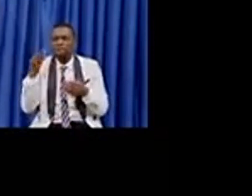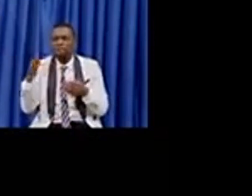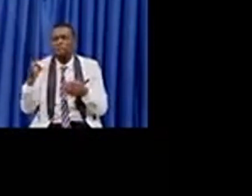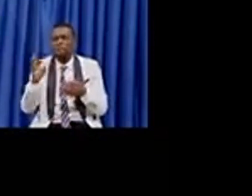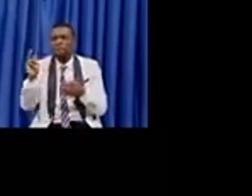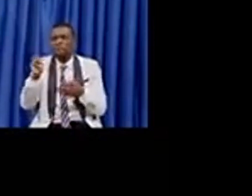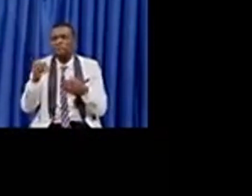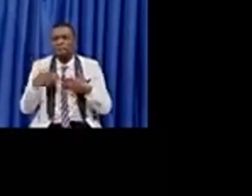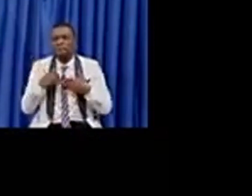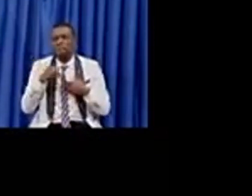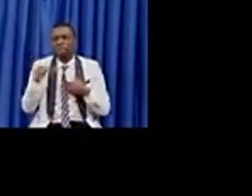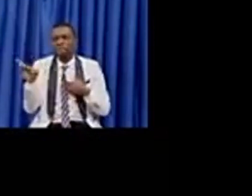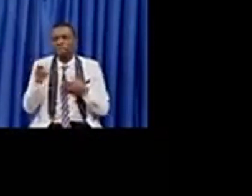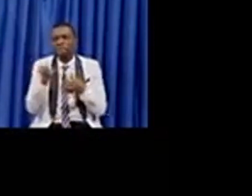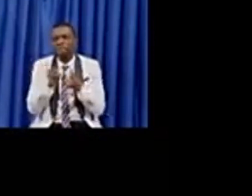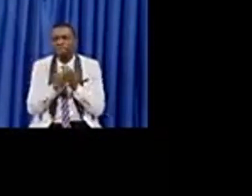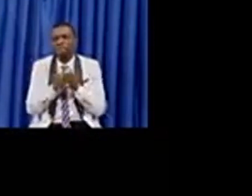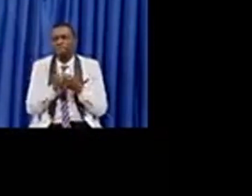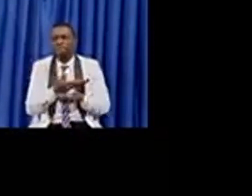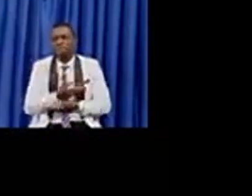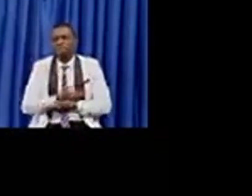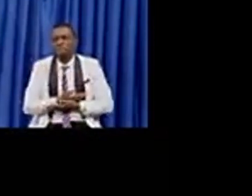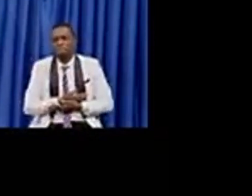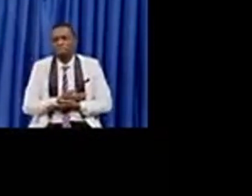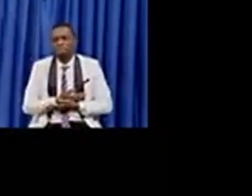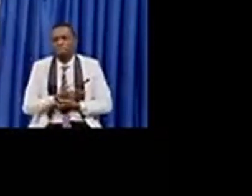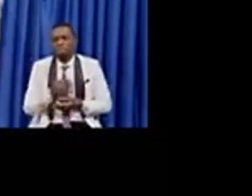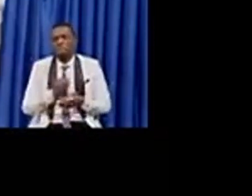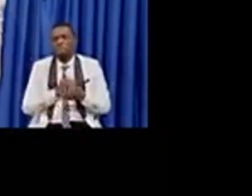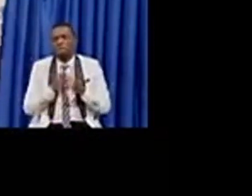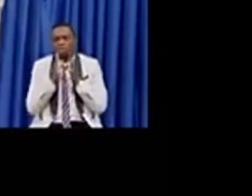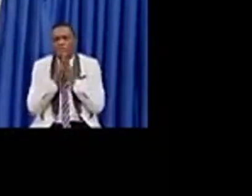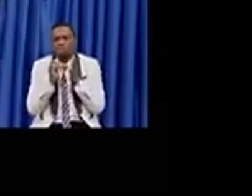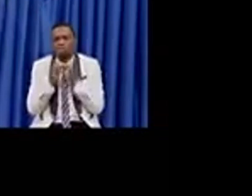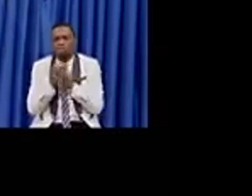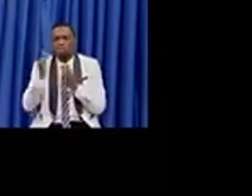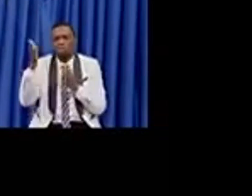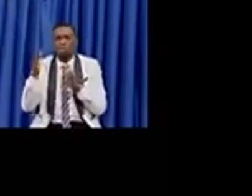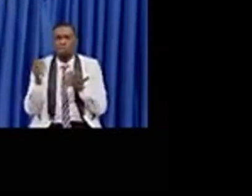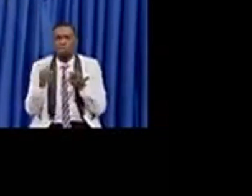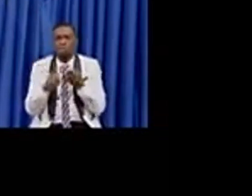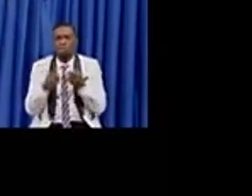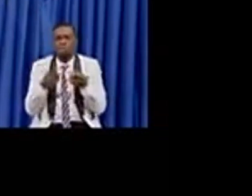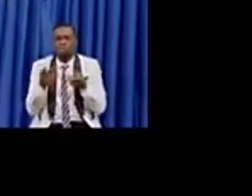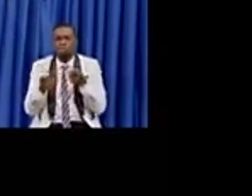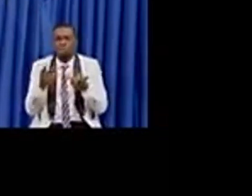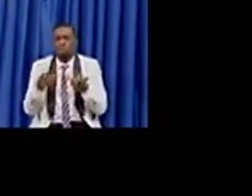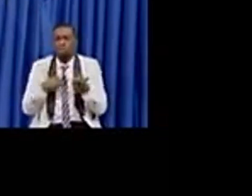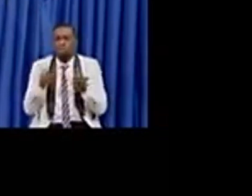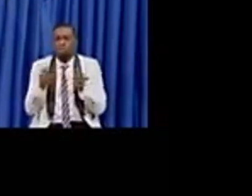I'm praying that God Almighty should visit me with mine. Praise the Lord.